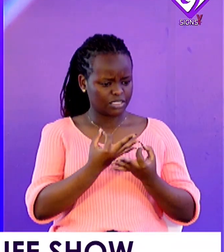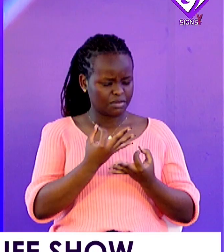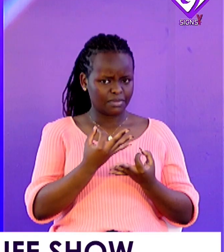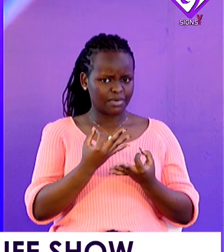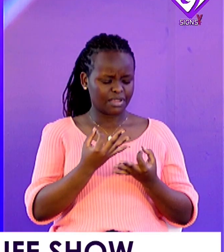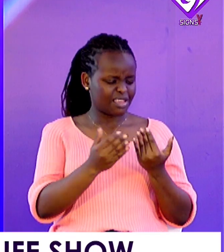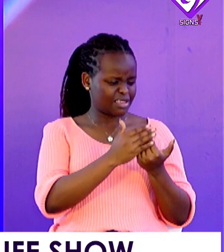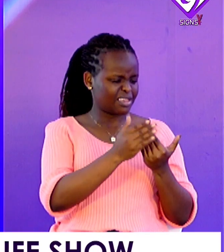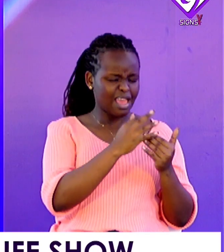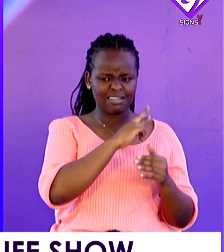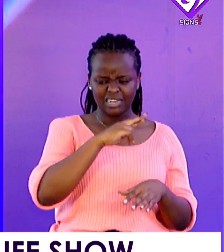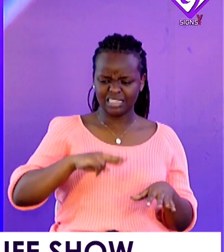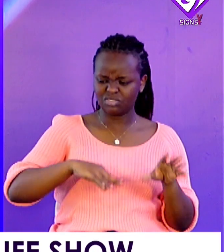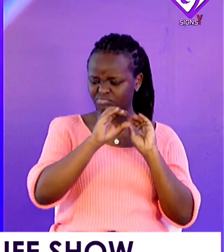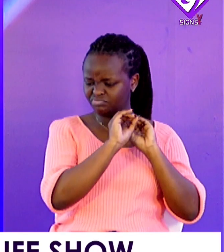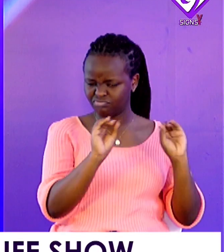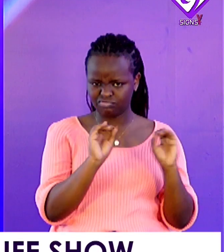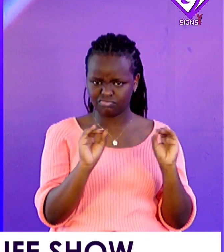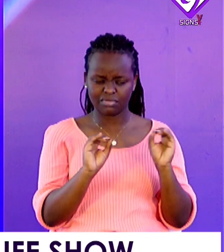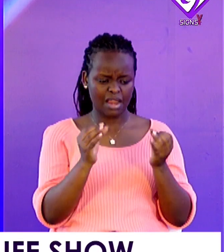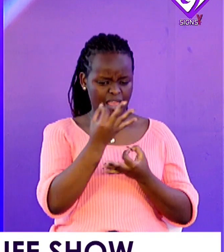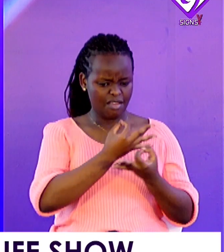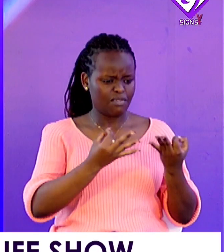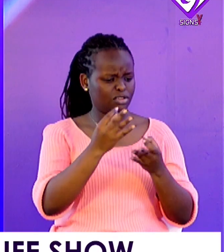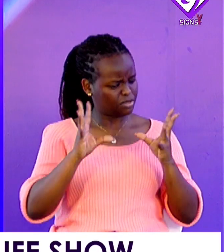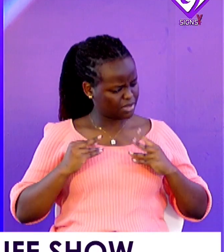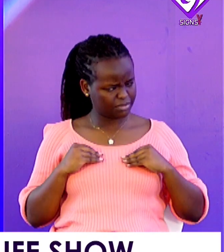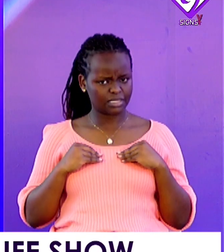whether it is Islam or Hindu or